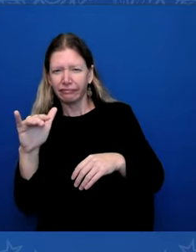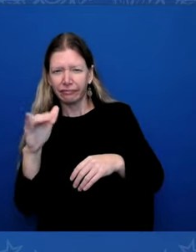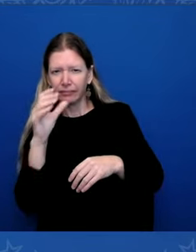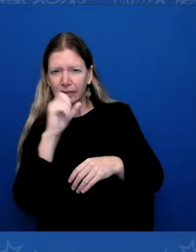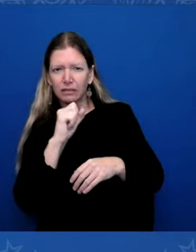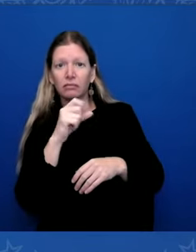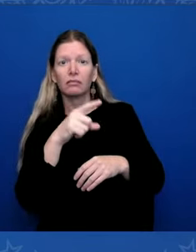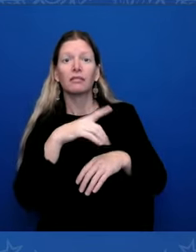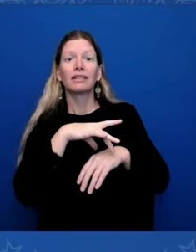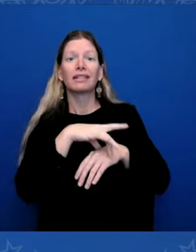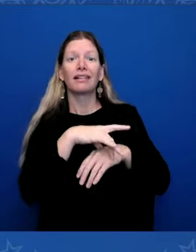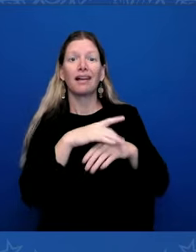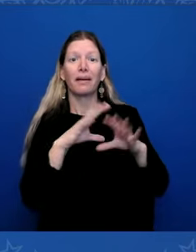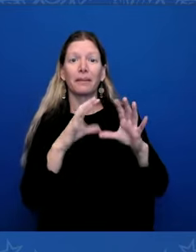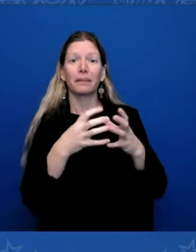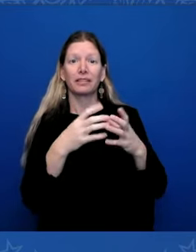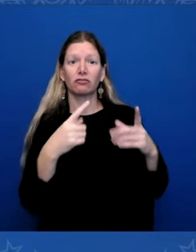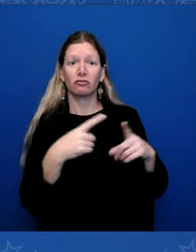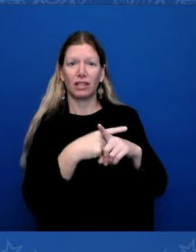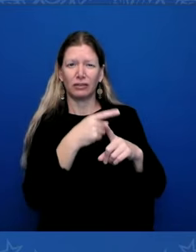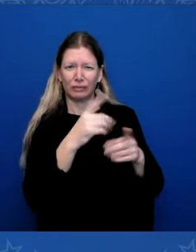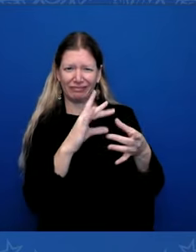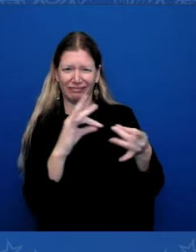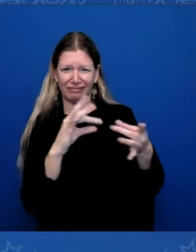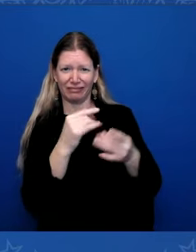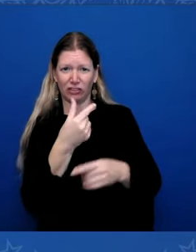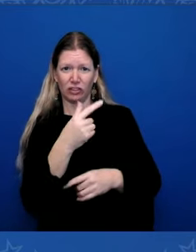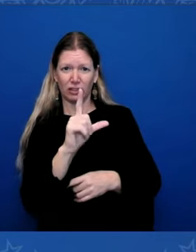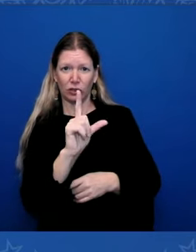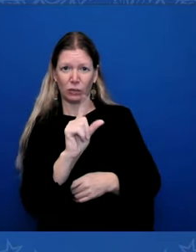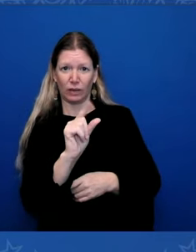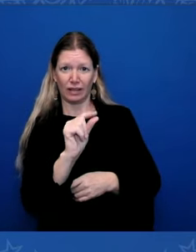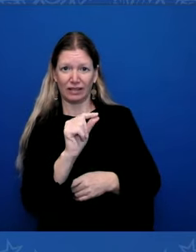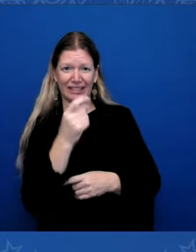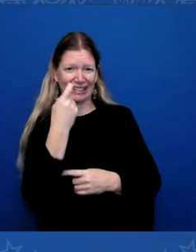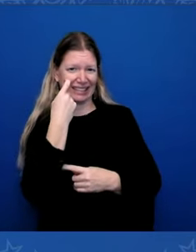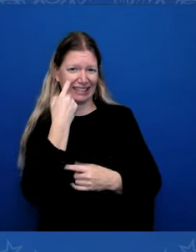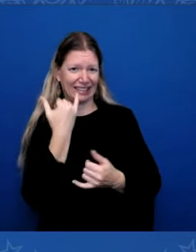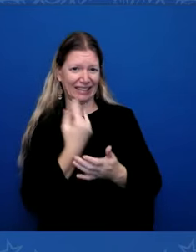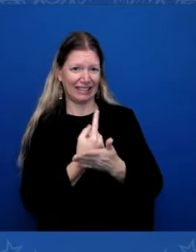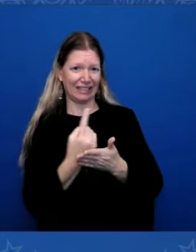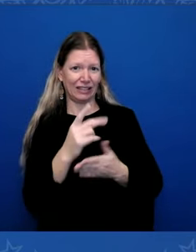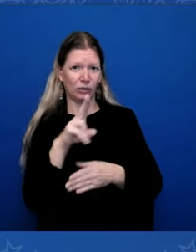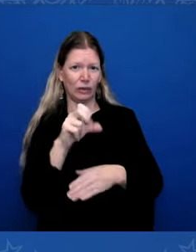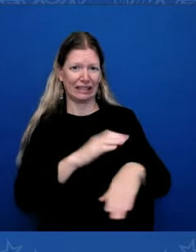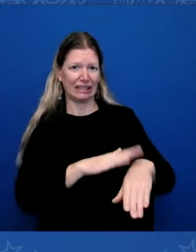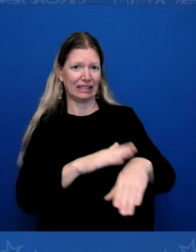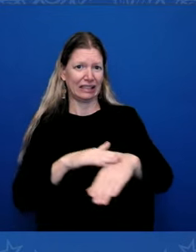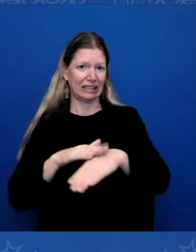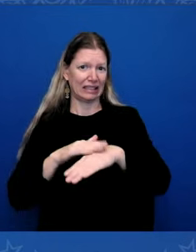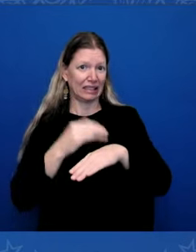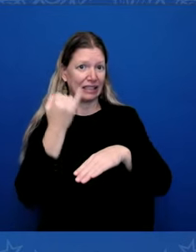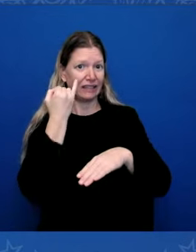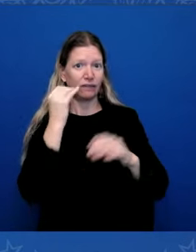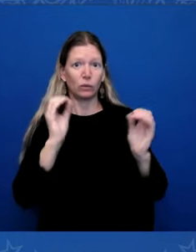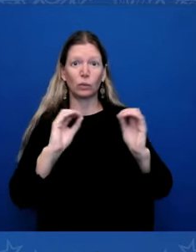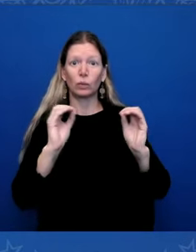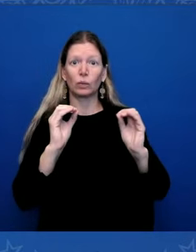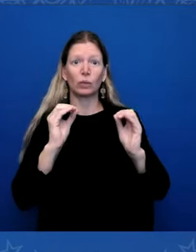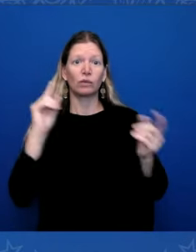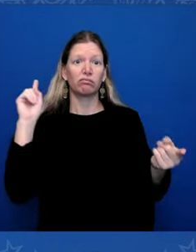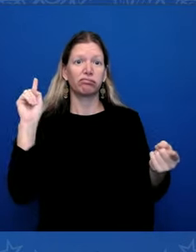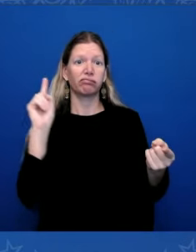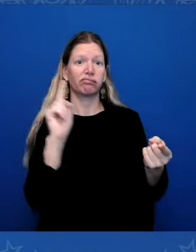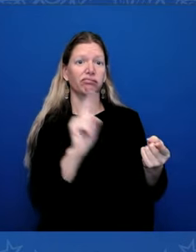there is no phasing out of fossil fuels, it won't be possible to reach the goals of the Paris Agreement. There was no agreement at